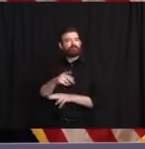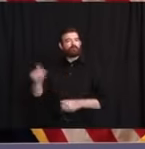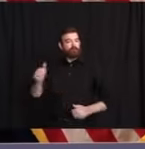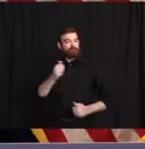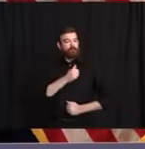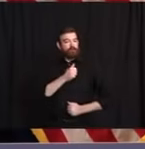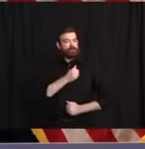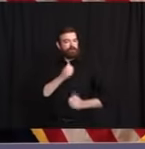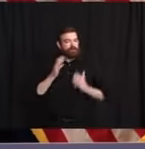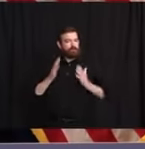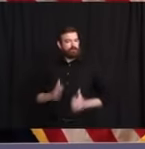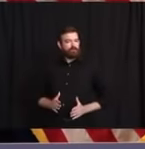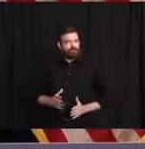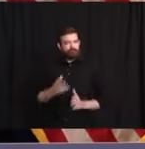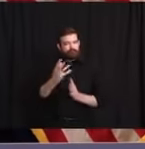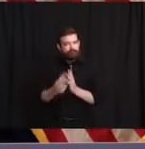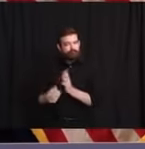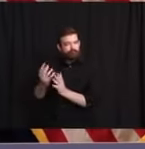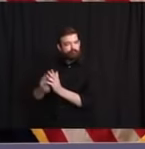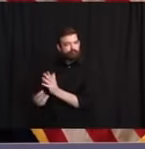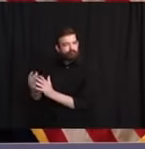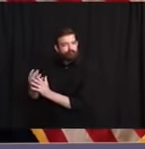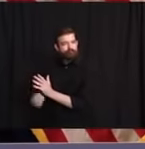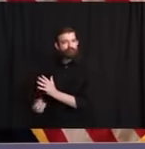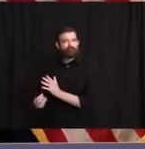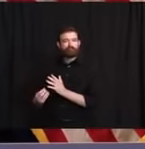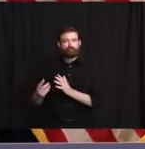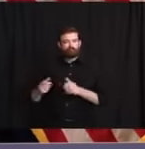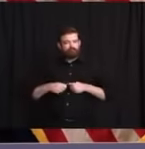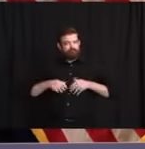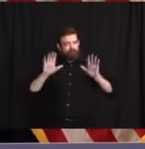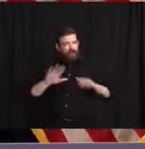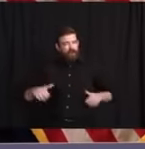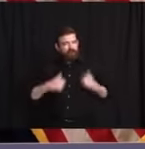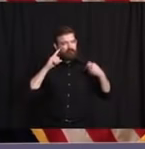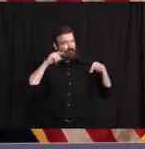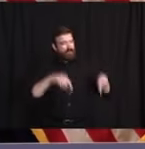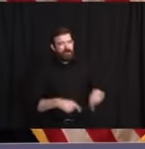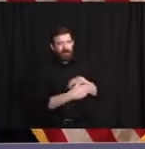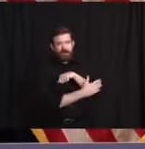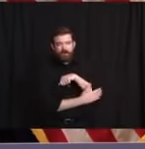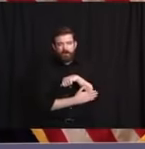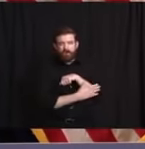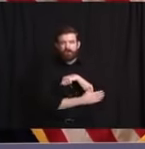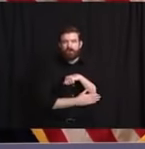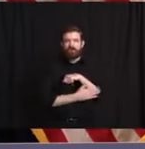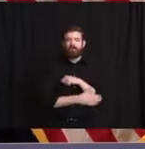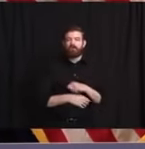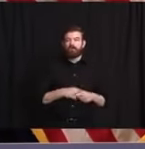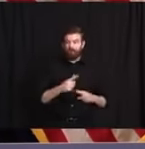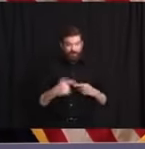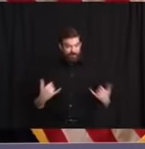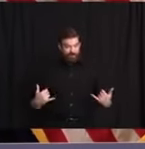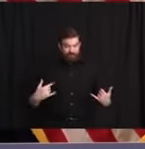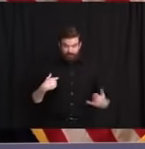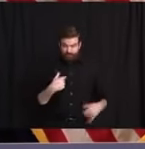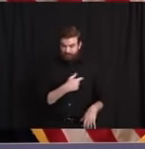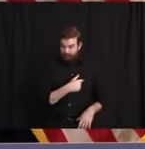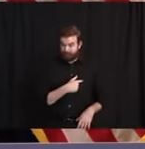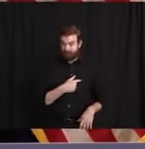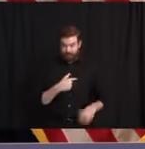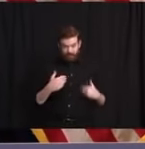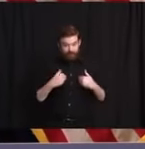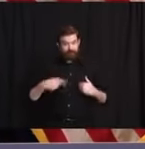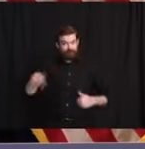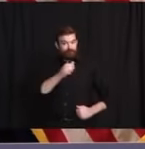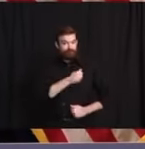nation and its values, as well as our active duty, but we acknowledged a group of,